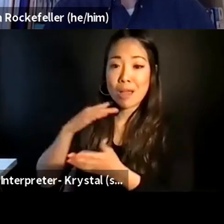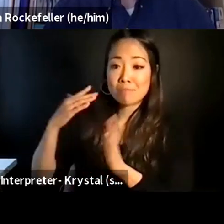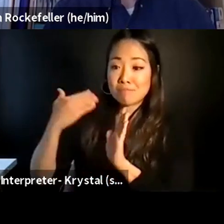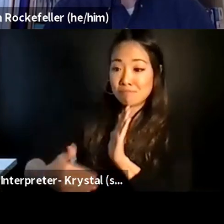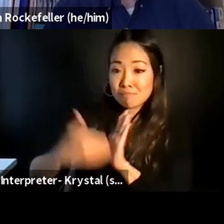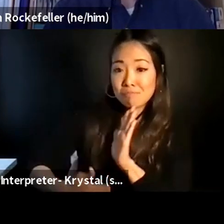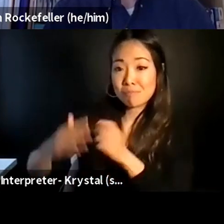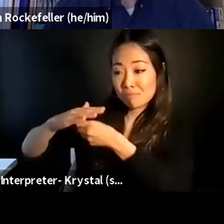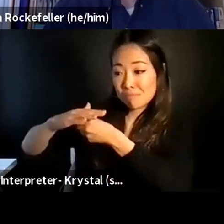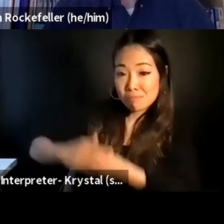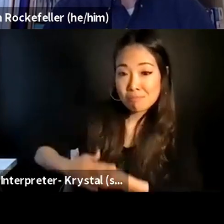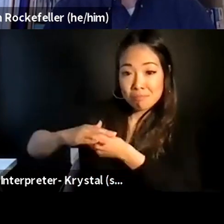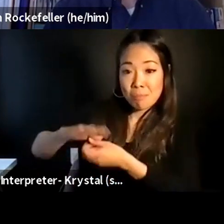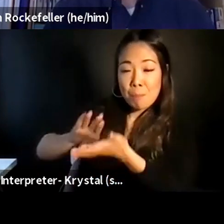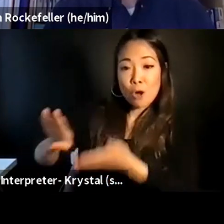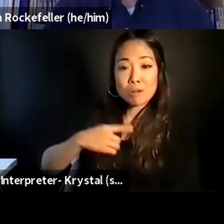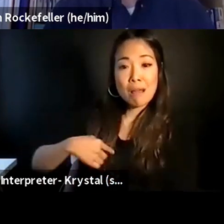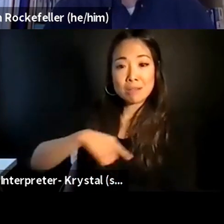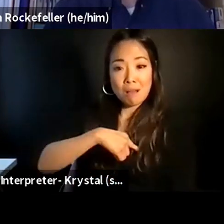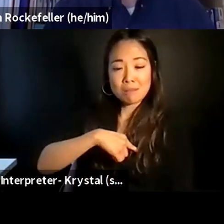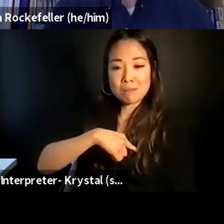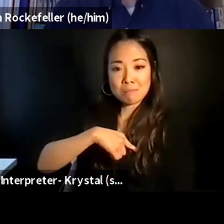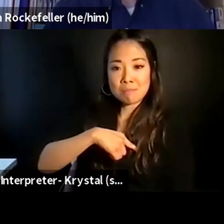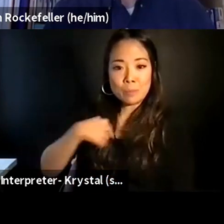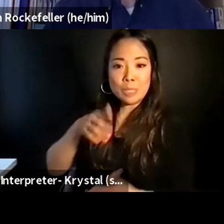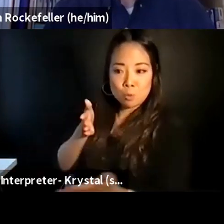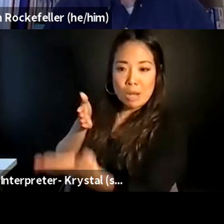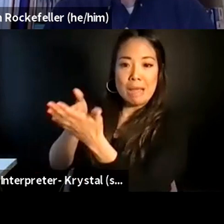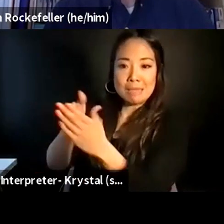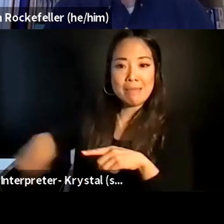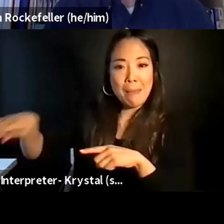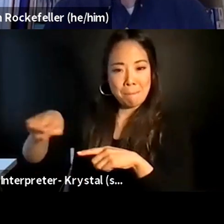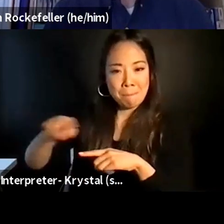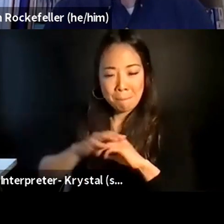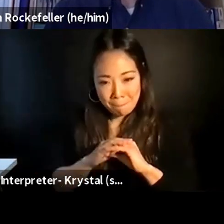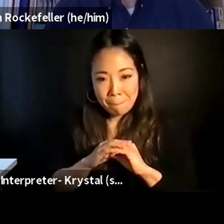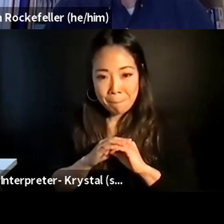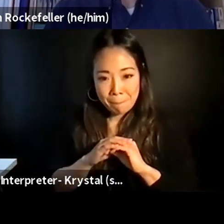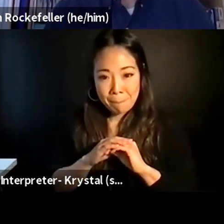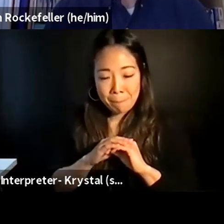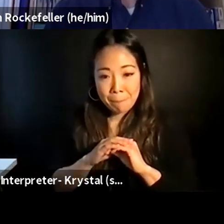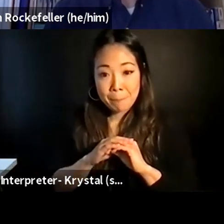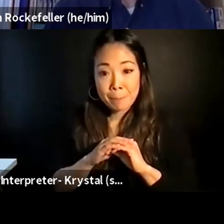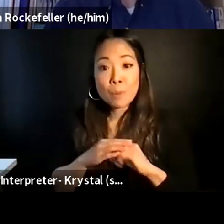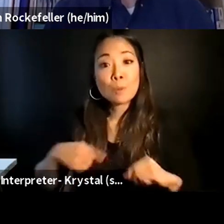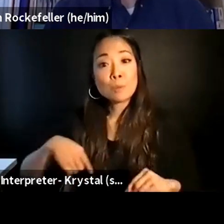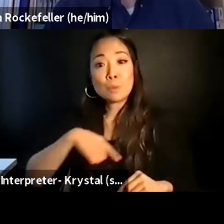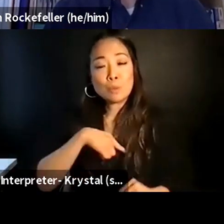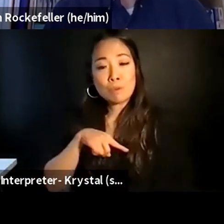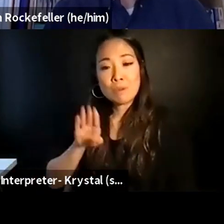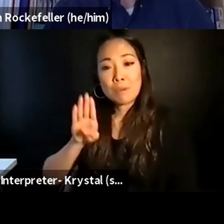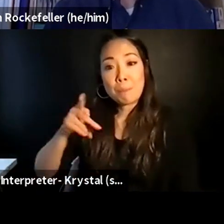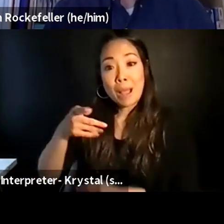described. And it happens to a multifaceted degree where BIPOC people within